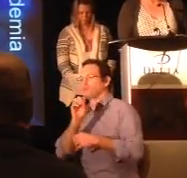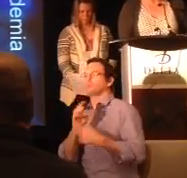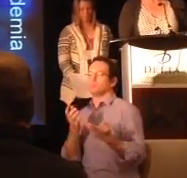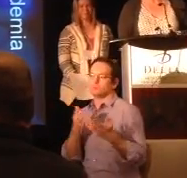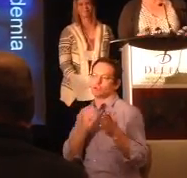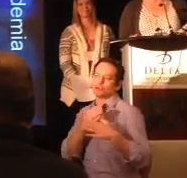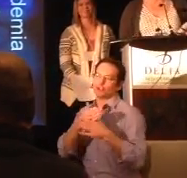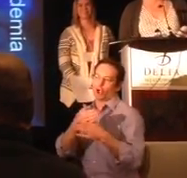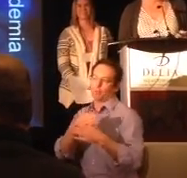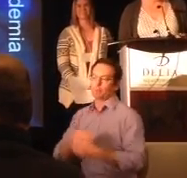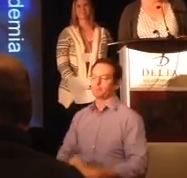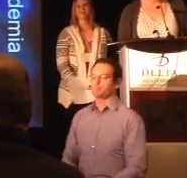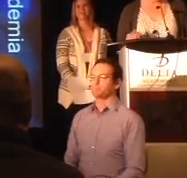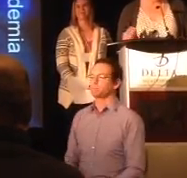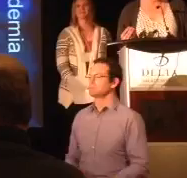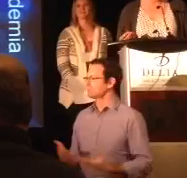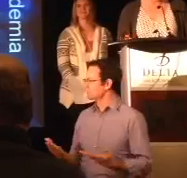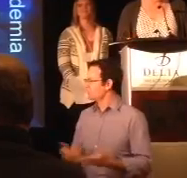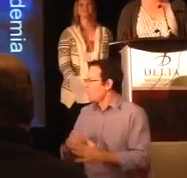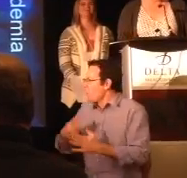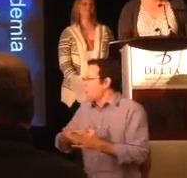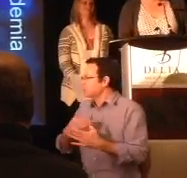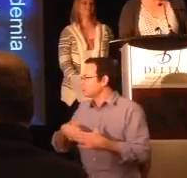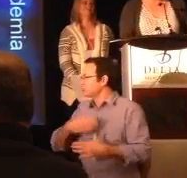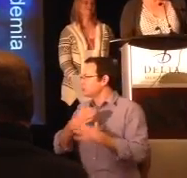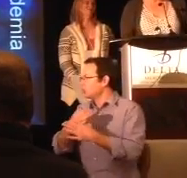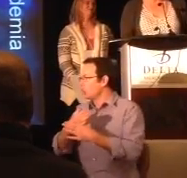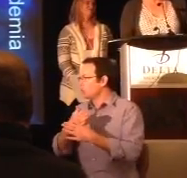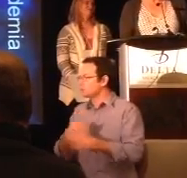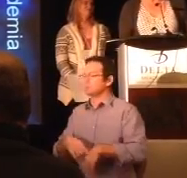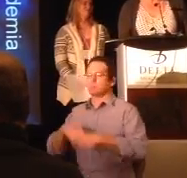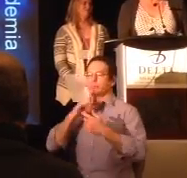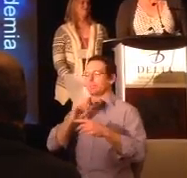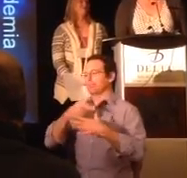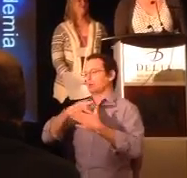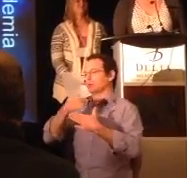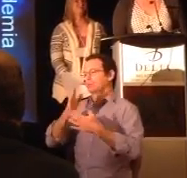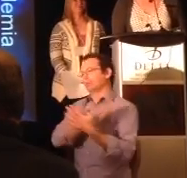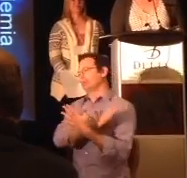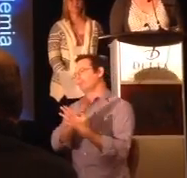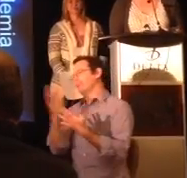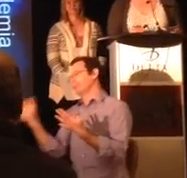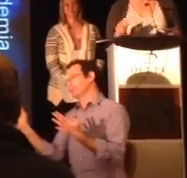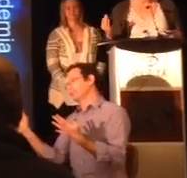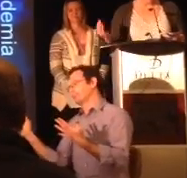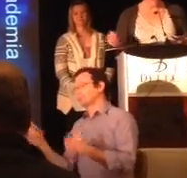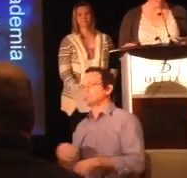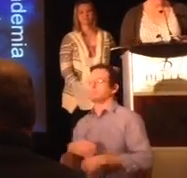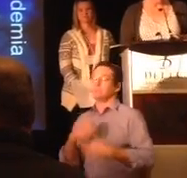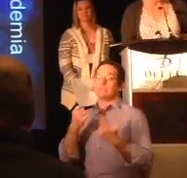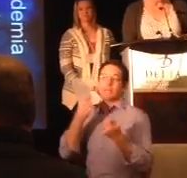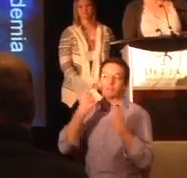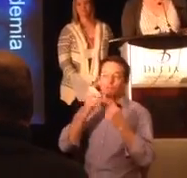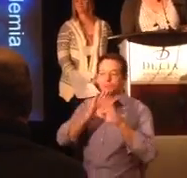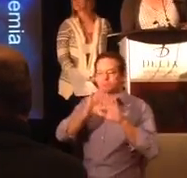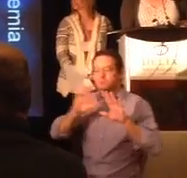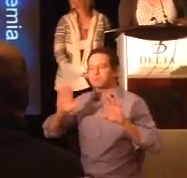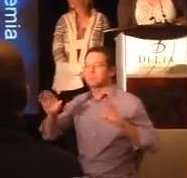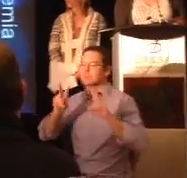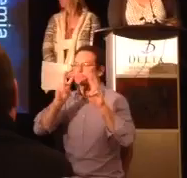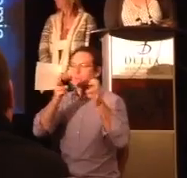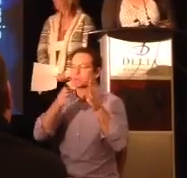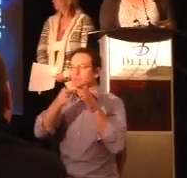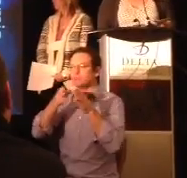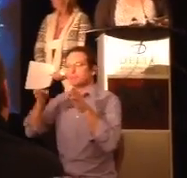sharing, a vast array of projects, an understanding of a variety of subject